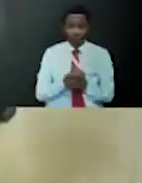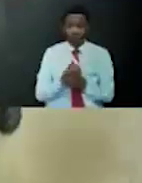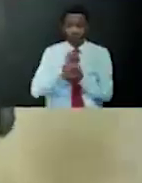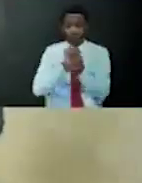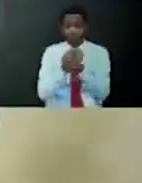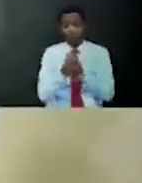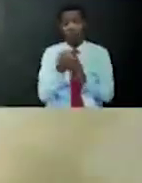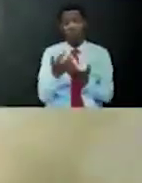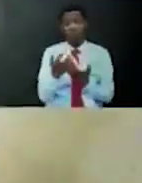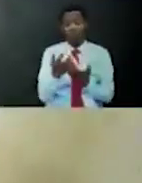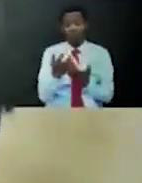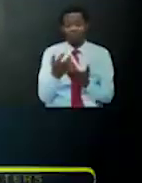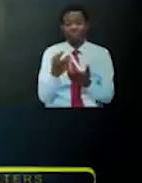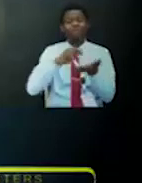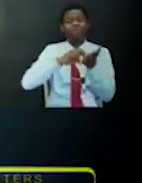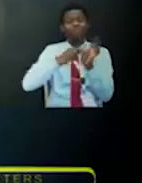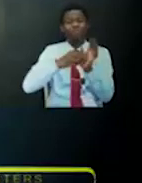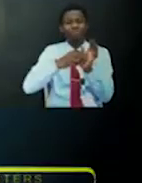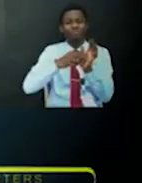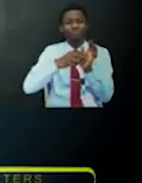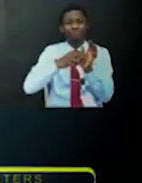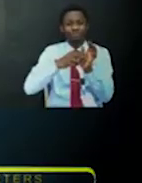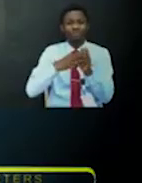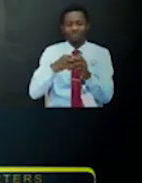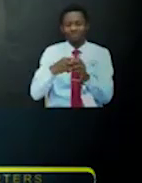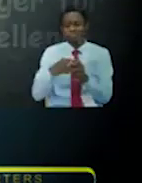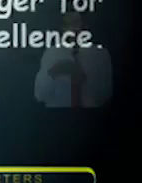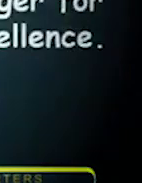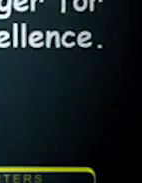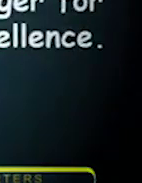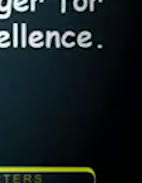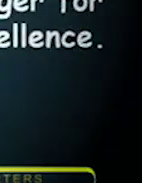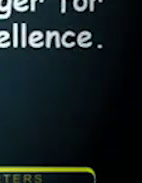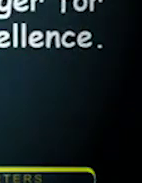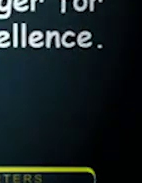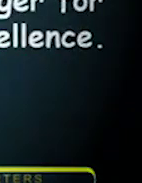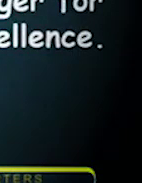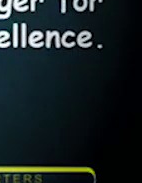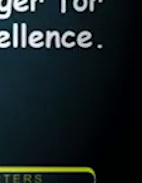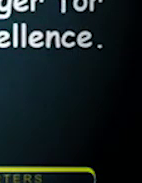Reposition is an indication of a test and hunger for excellence.